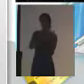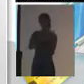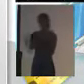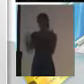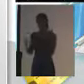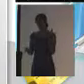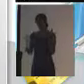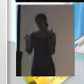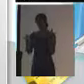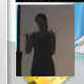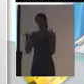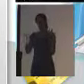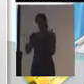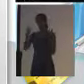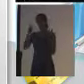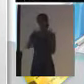say.